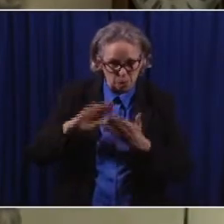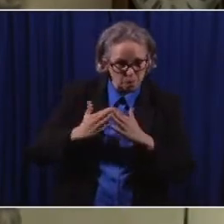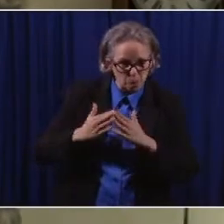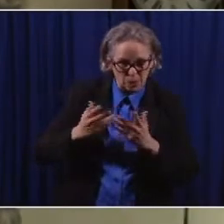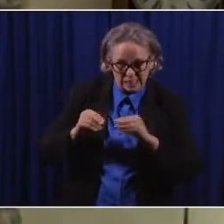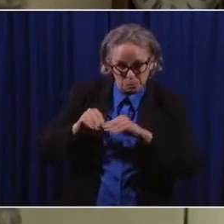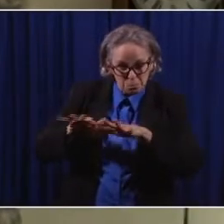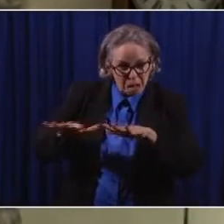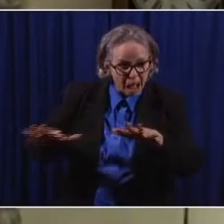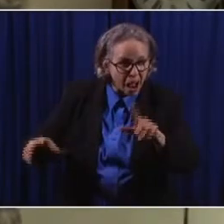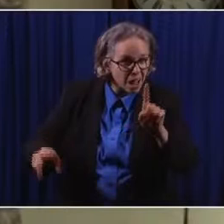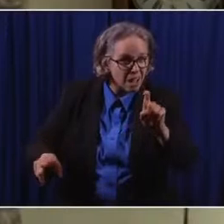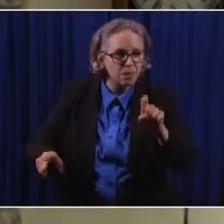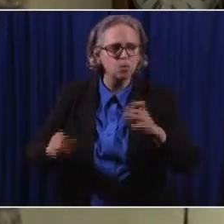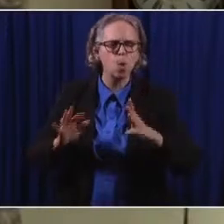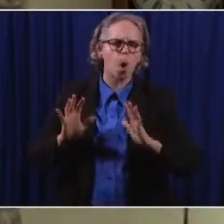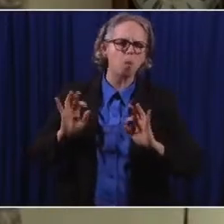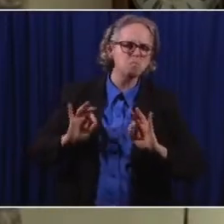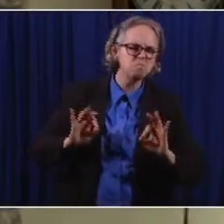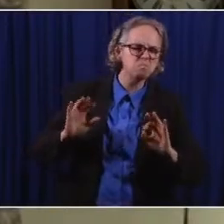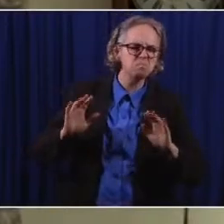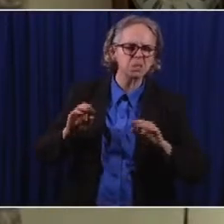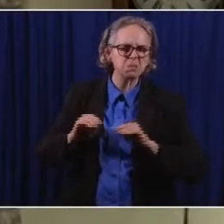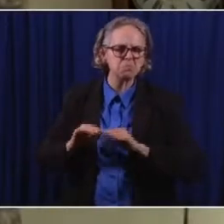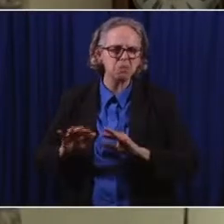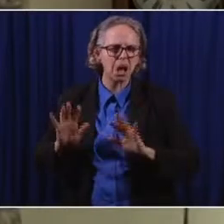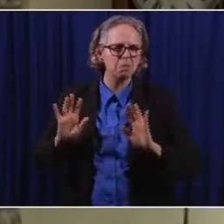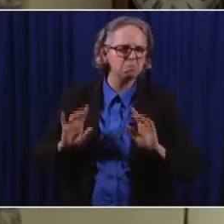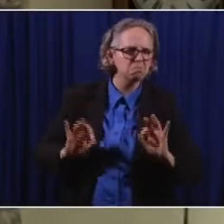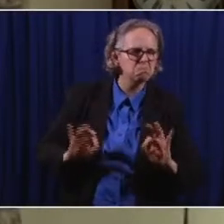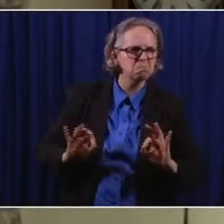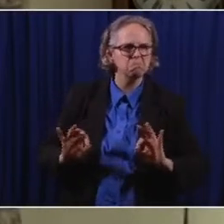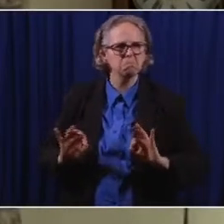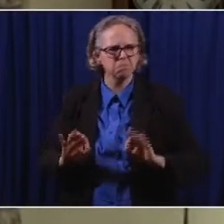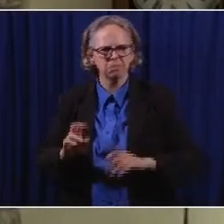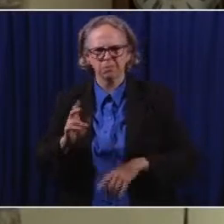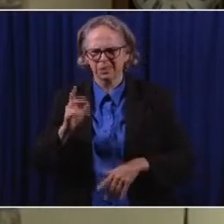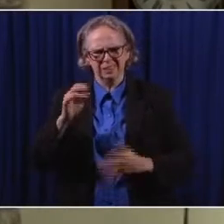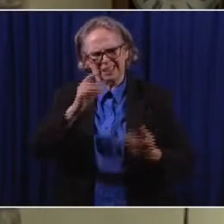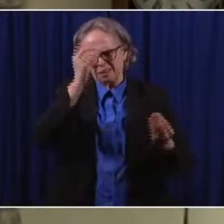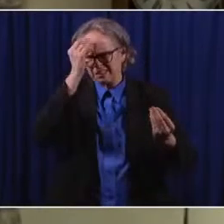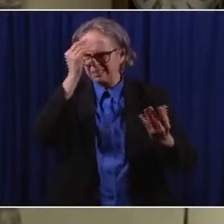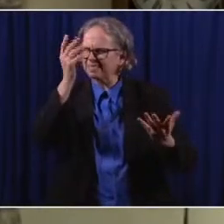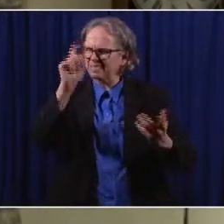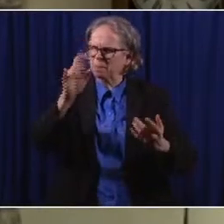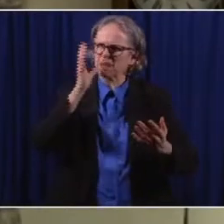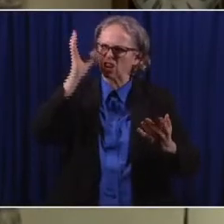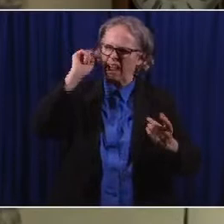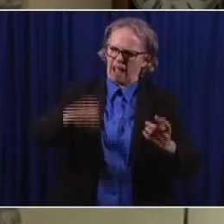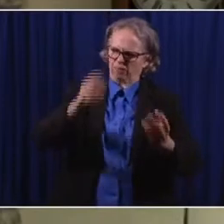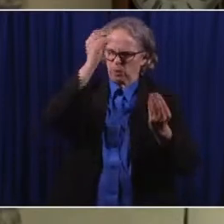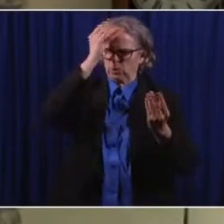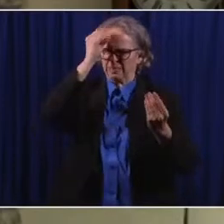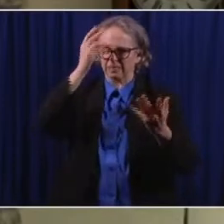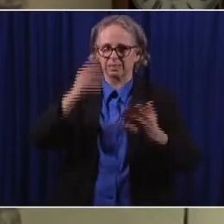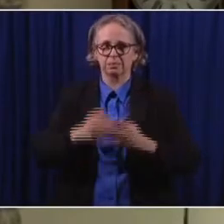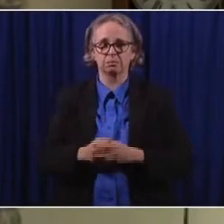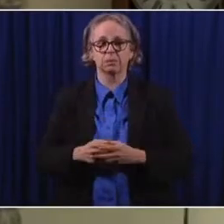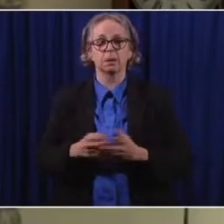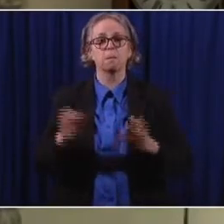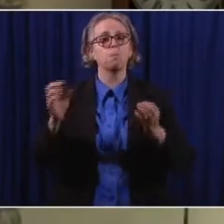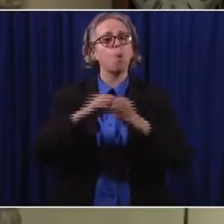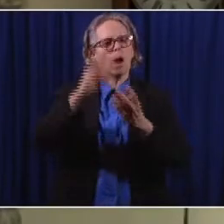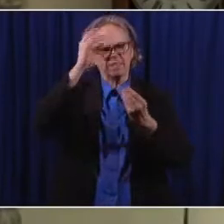community. And so that's again something that you can consider. So we'll be having more information about